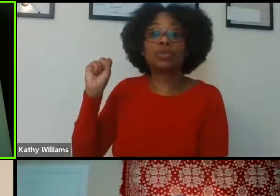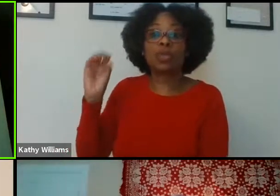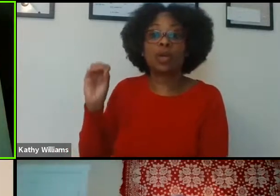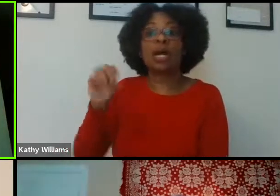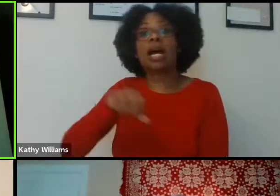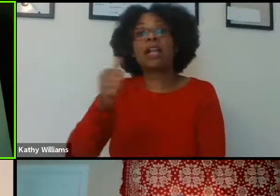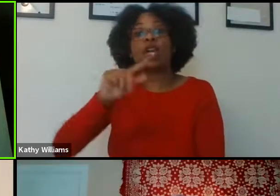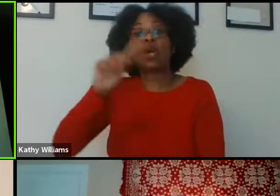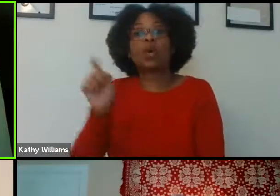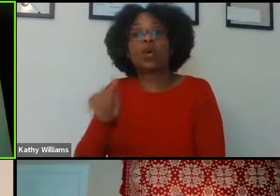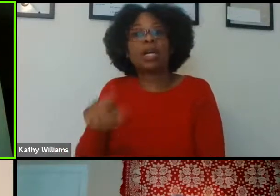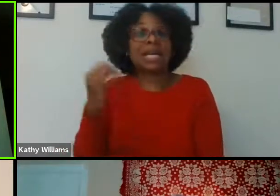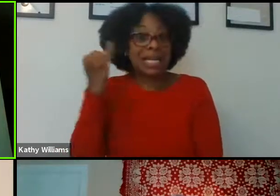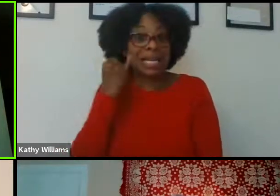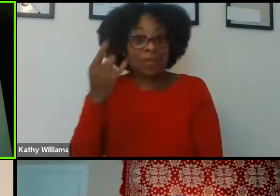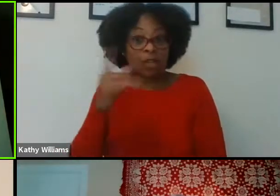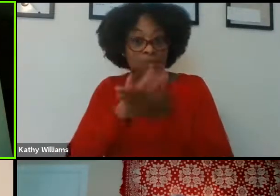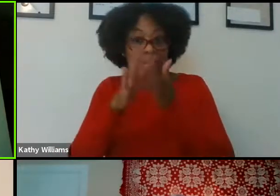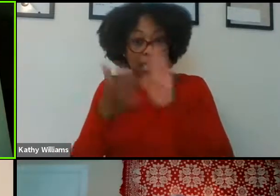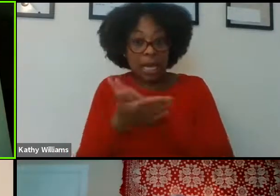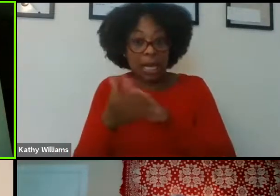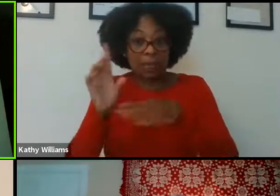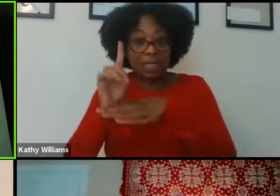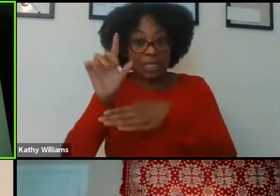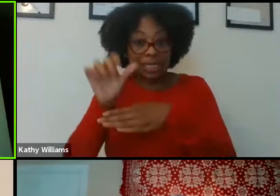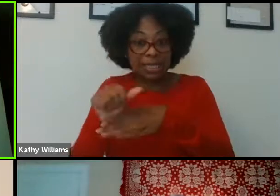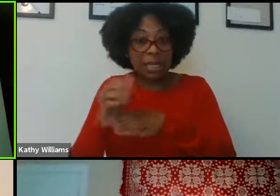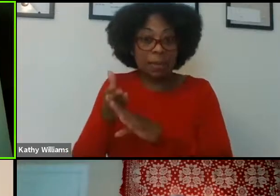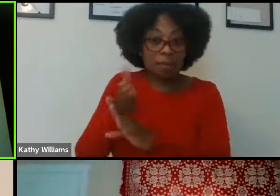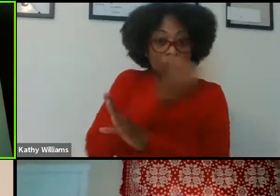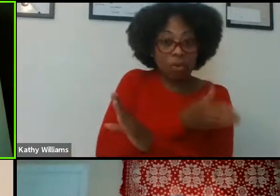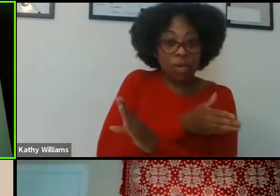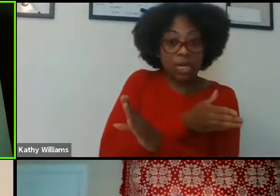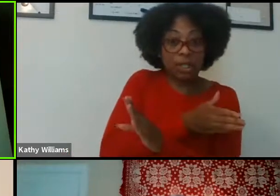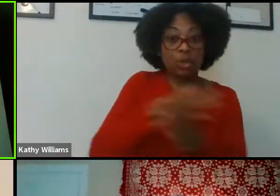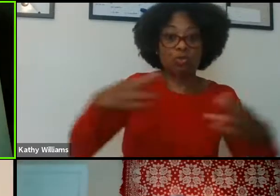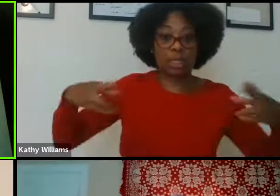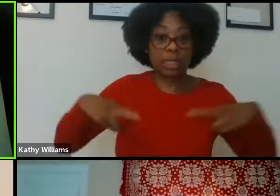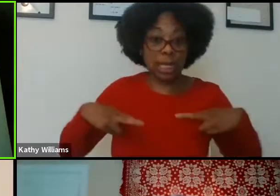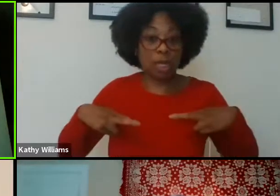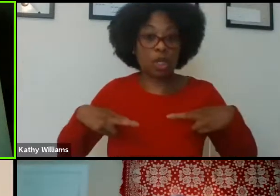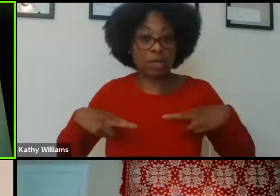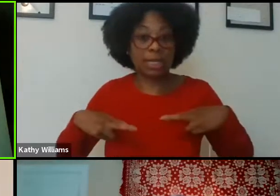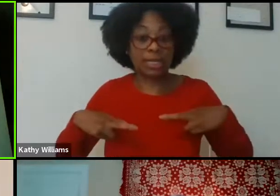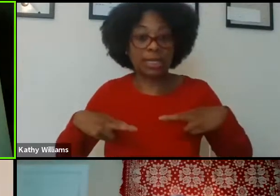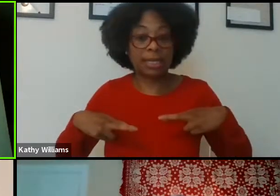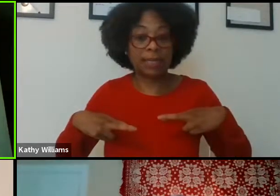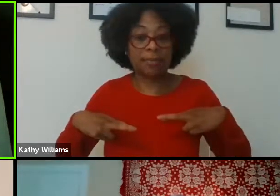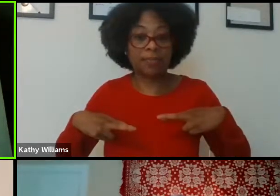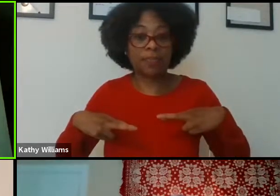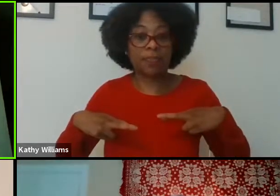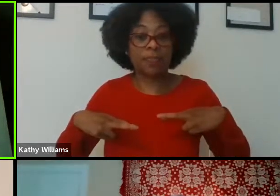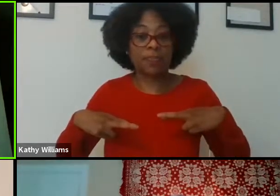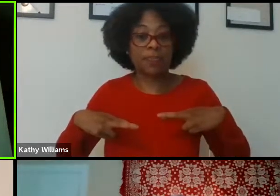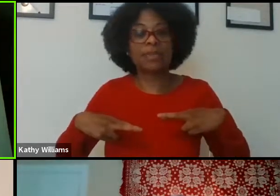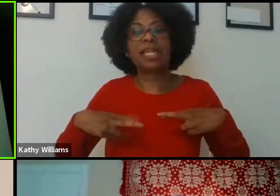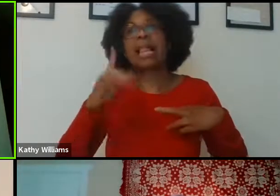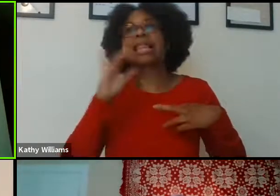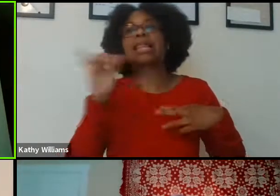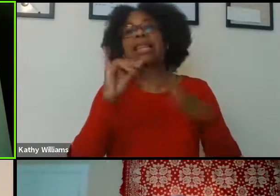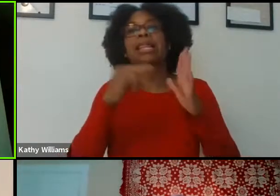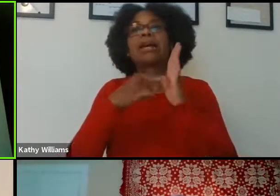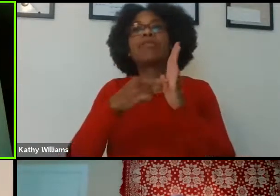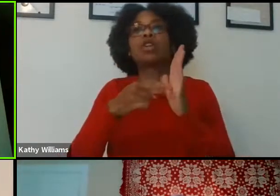question popped up. If you become disabled prior to retiring, and like say you